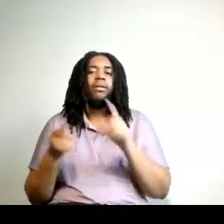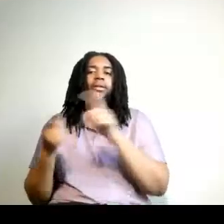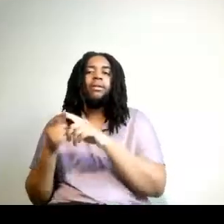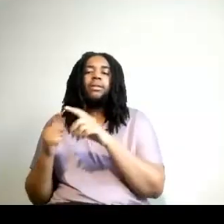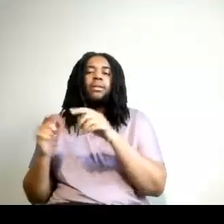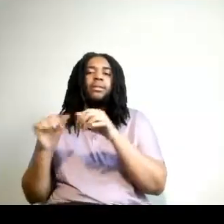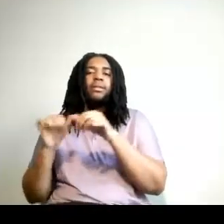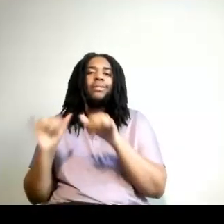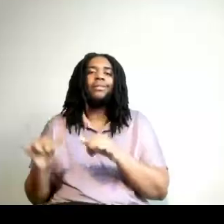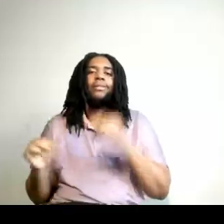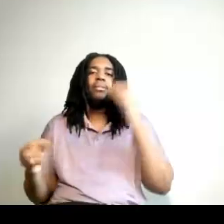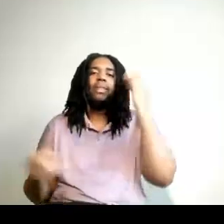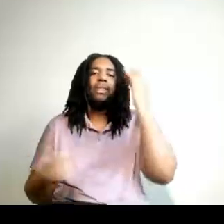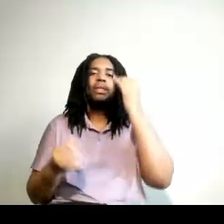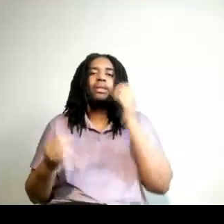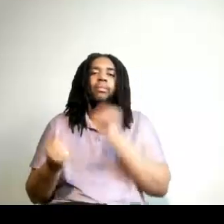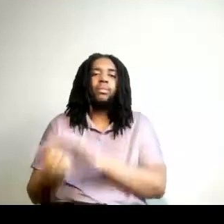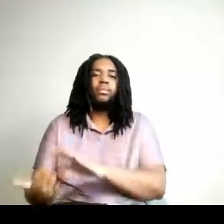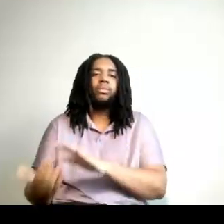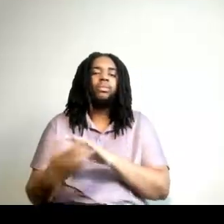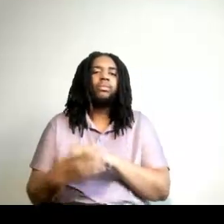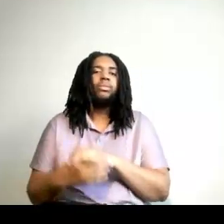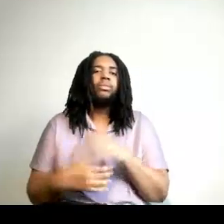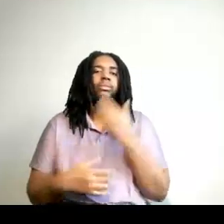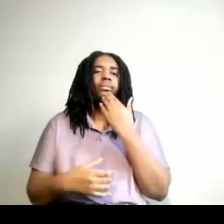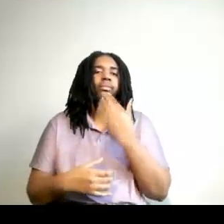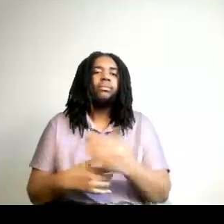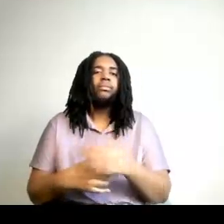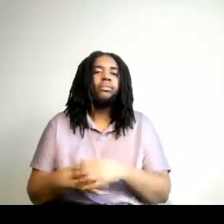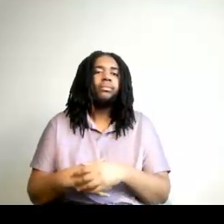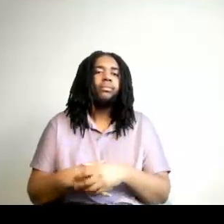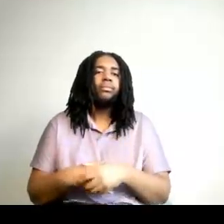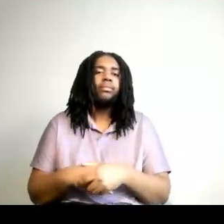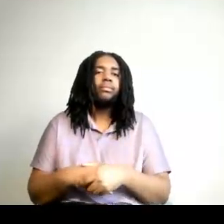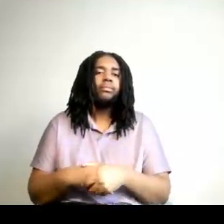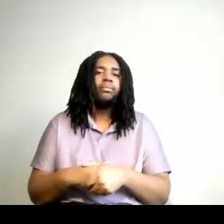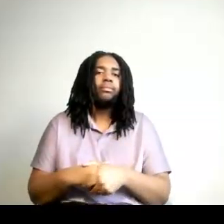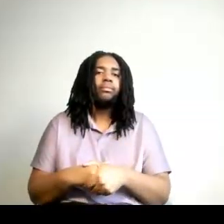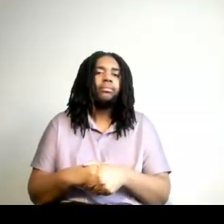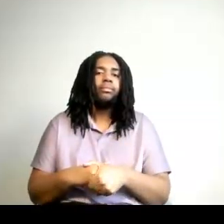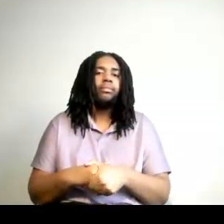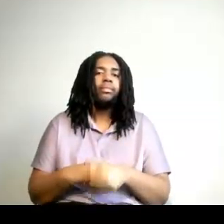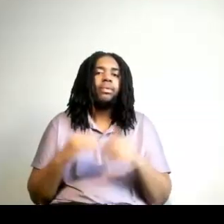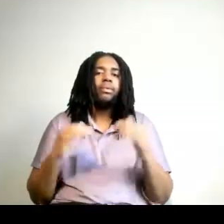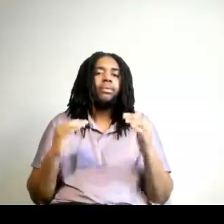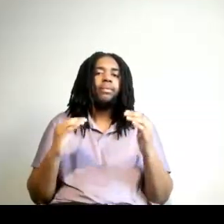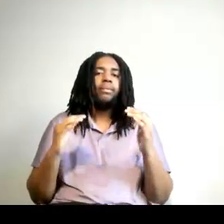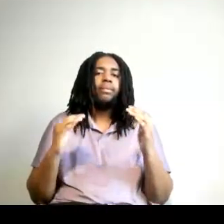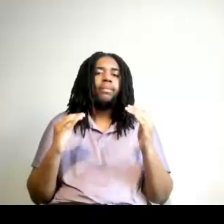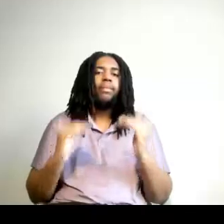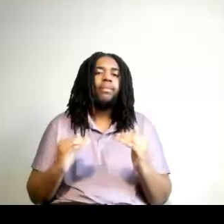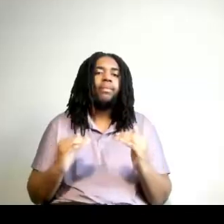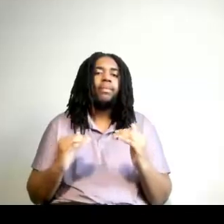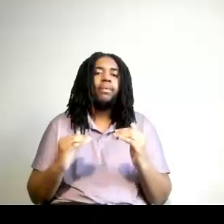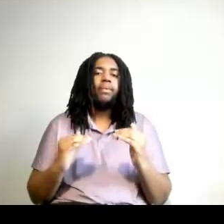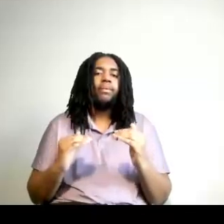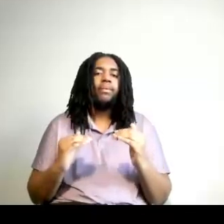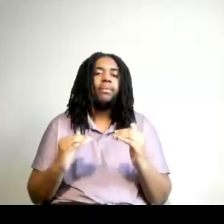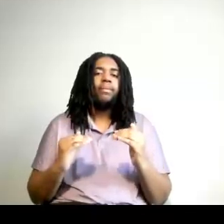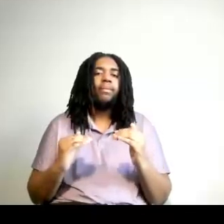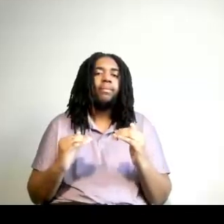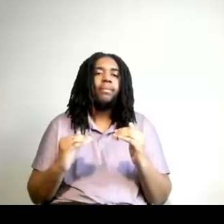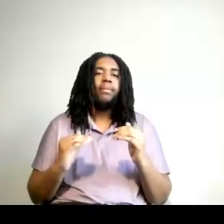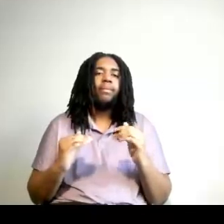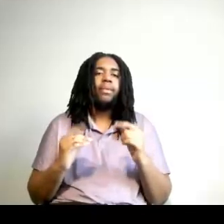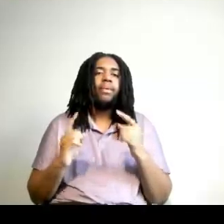Systems thinking. Thank you. And now we're going to go to goal 4 with Chris and